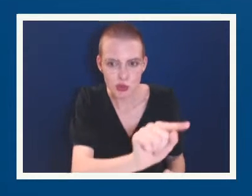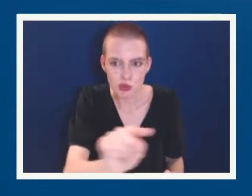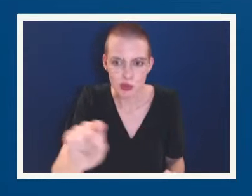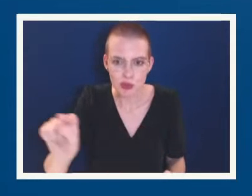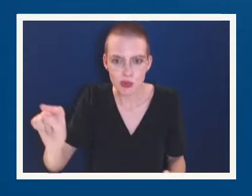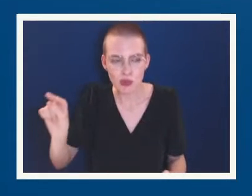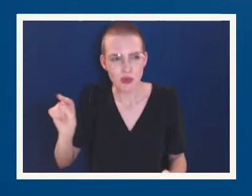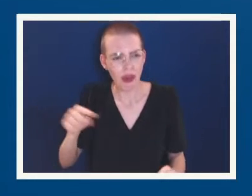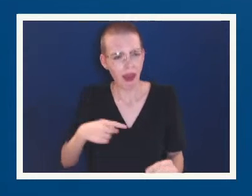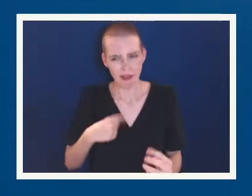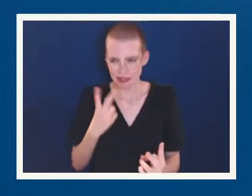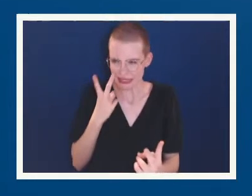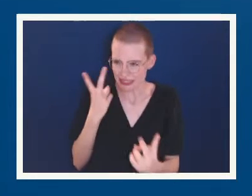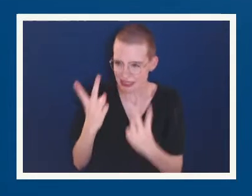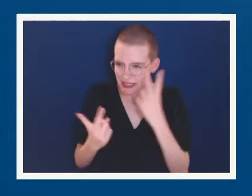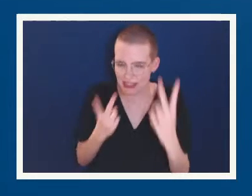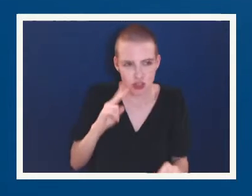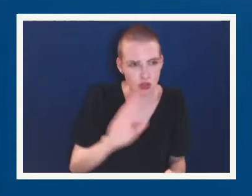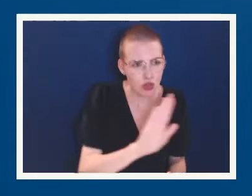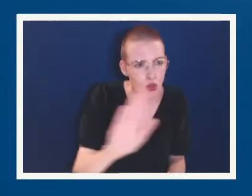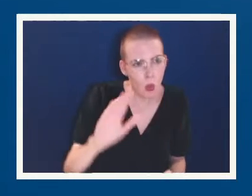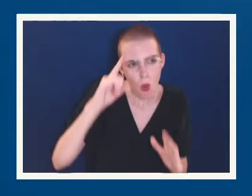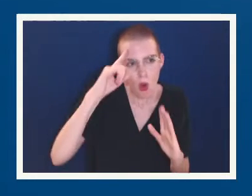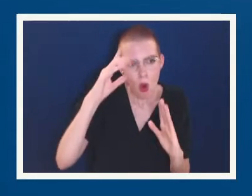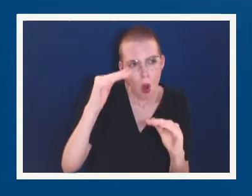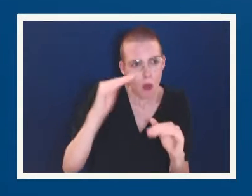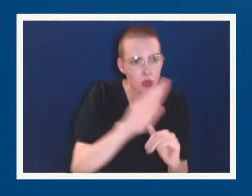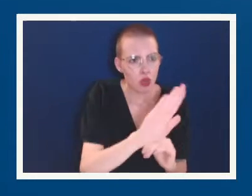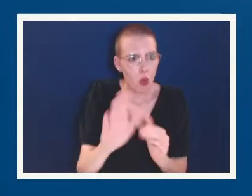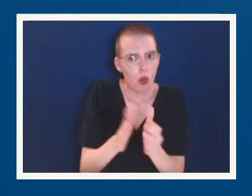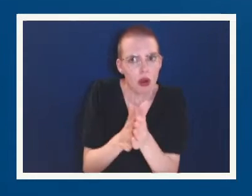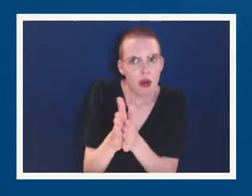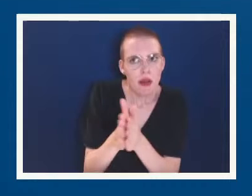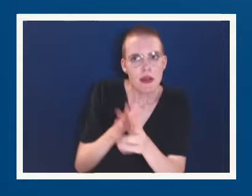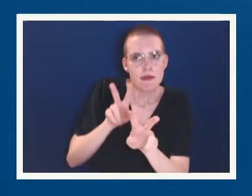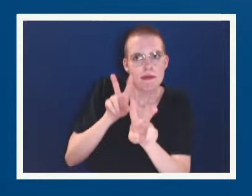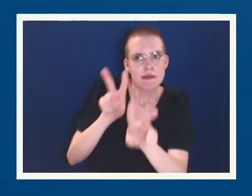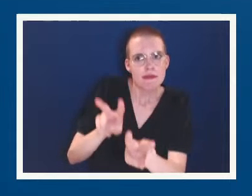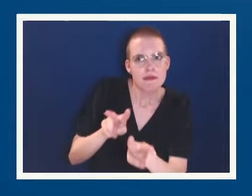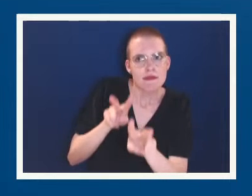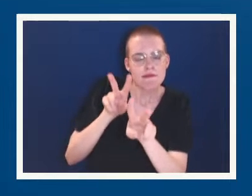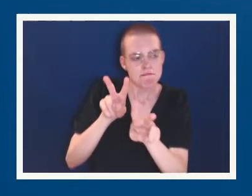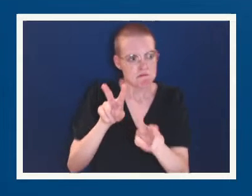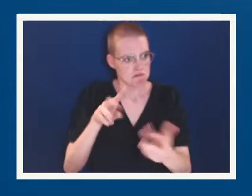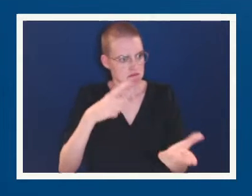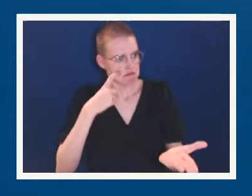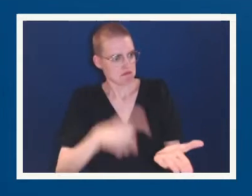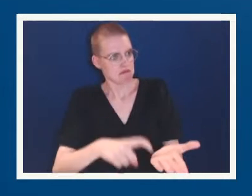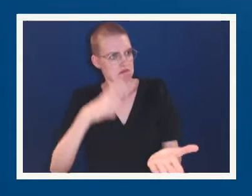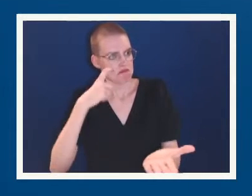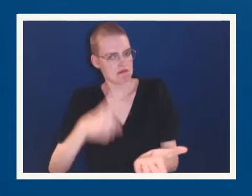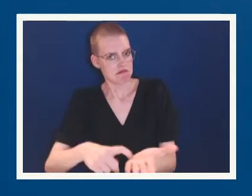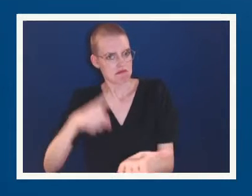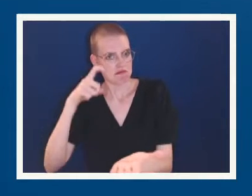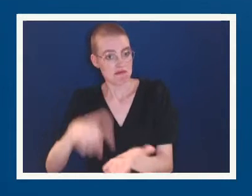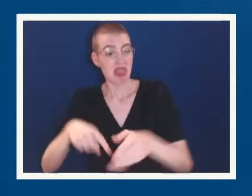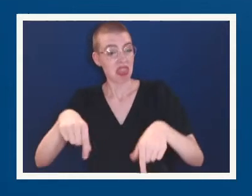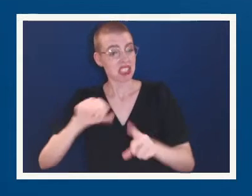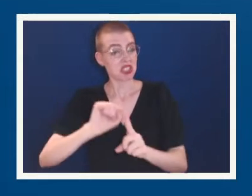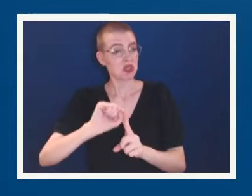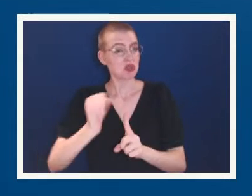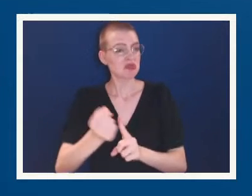how hopeful you are. And because I know as a nation, we've been here before.